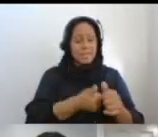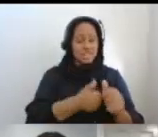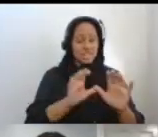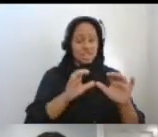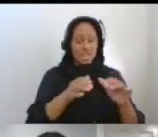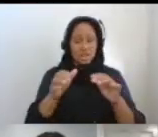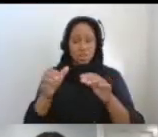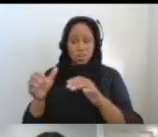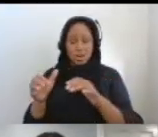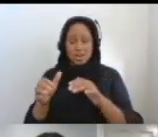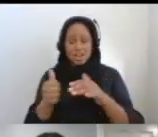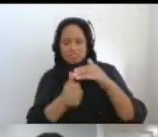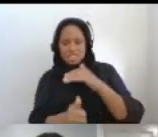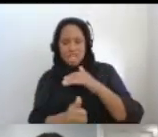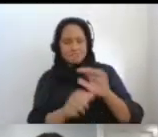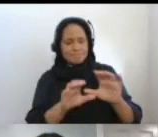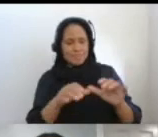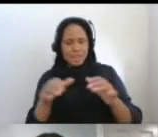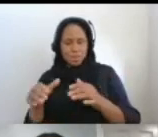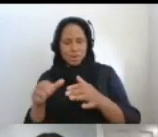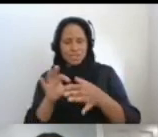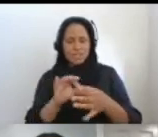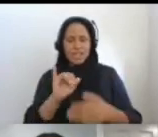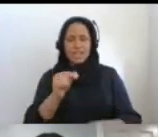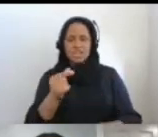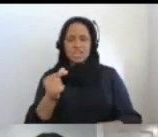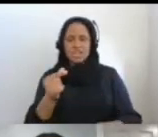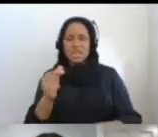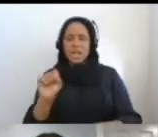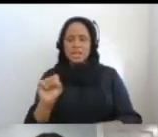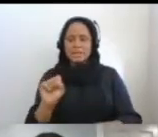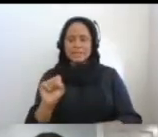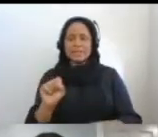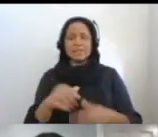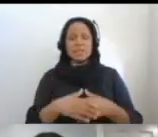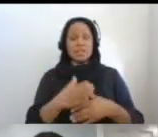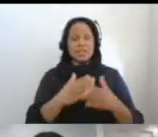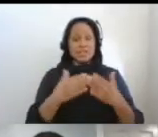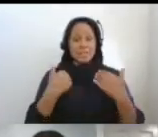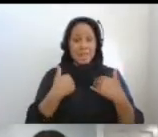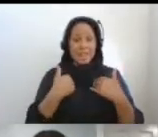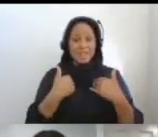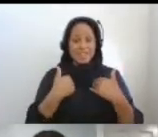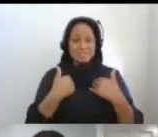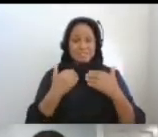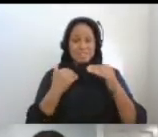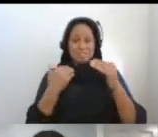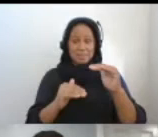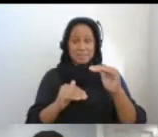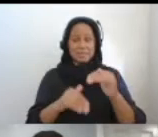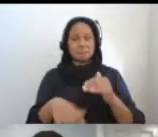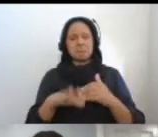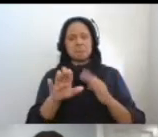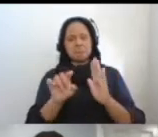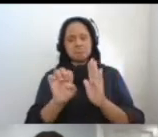IDGS umbrella. And so some of these have their own caps. So for example, camps have a $4,000 cap,